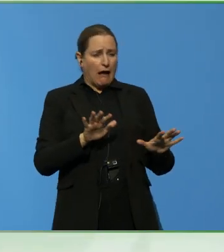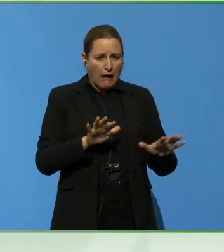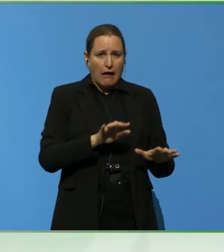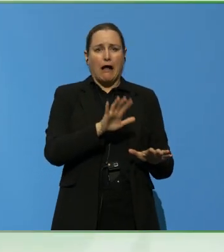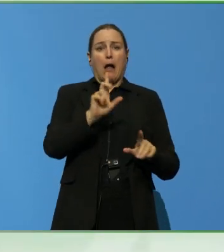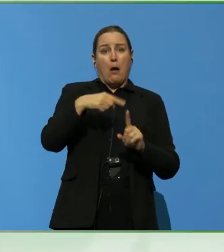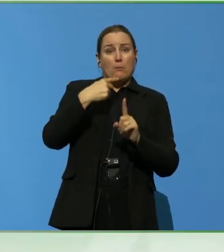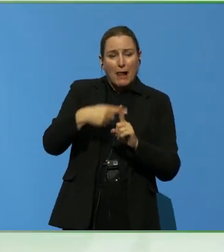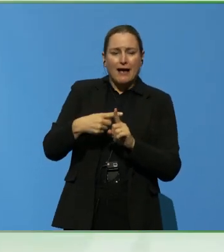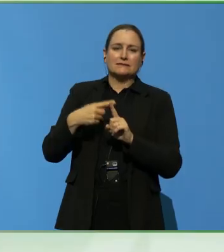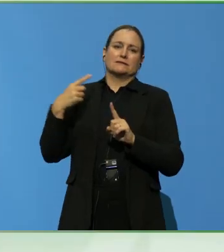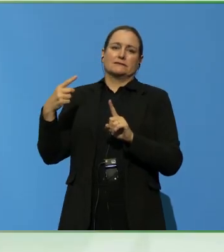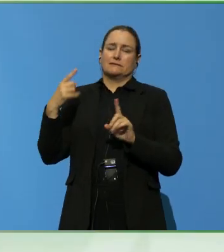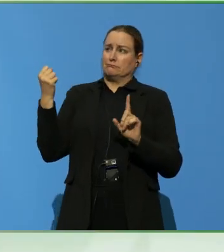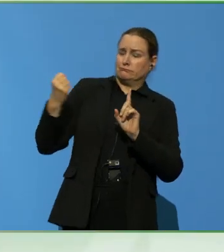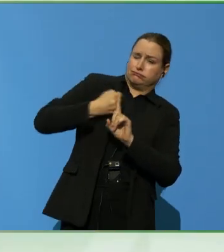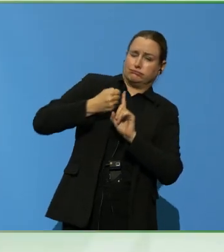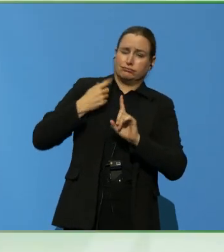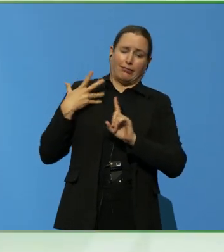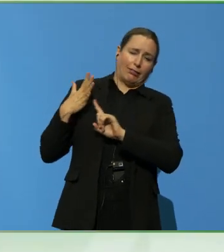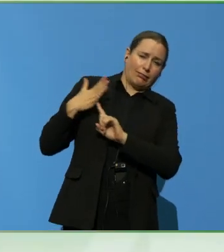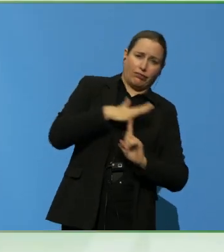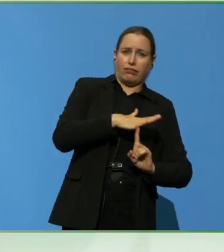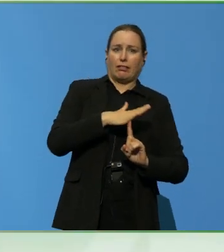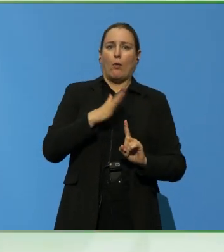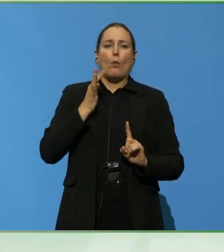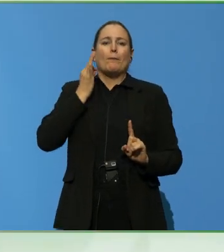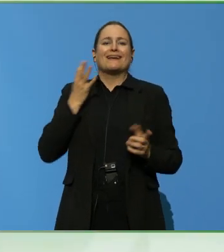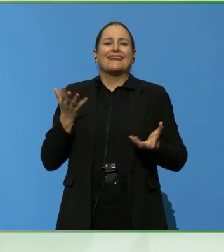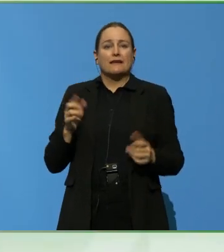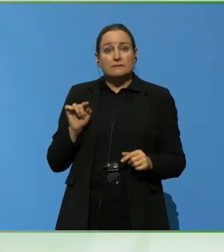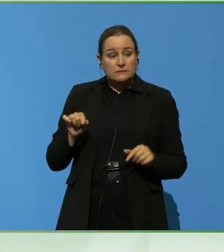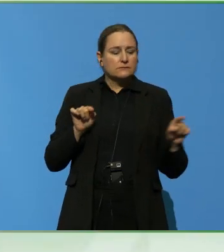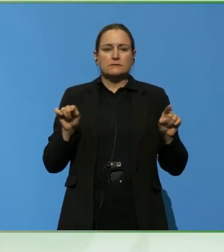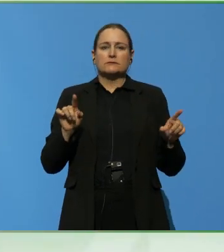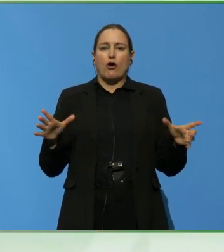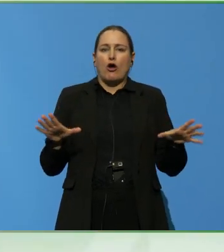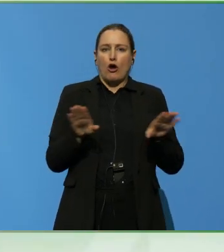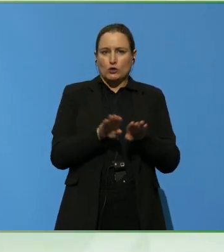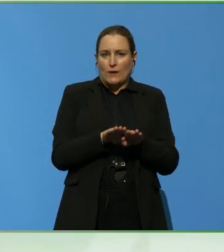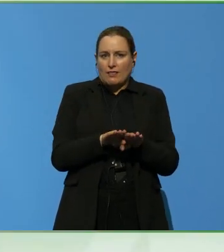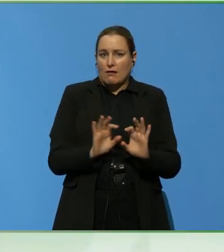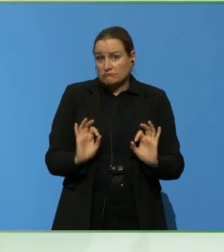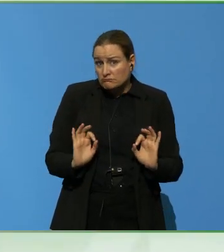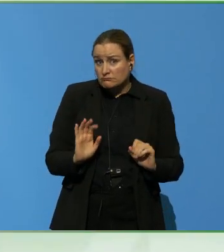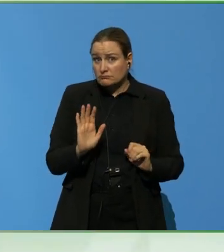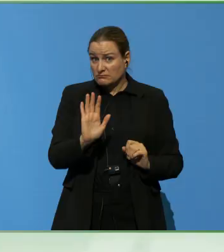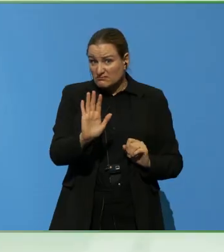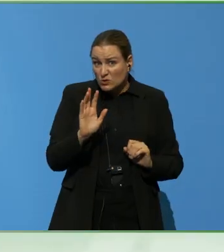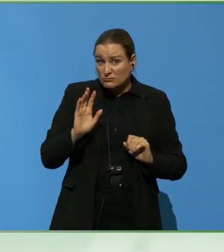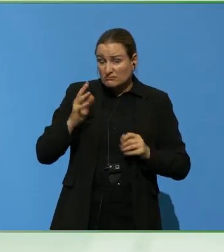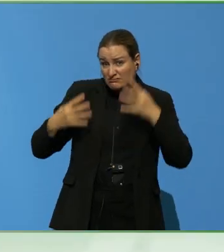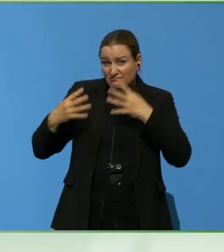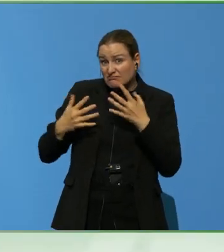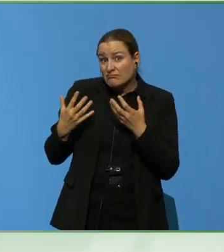I'm always curious to ask how this factor kind of appears in the important research and work that you all do. Thank you. Thank